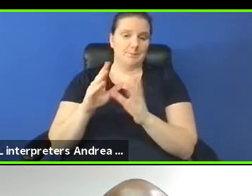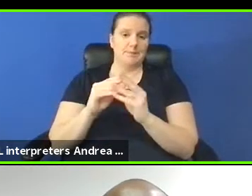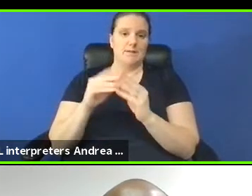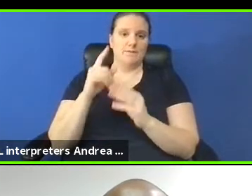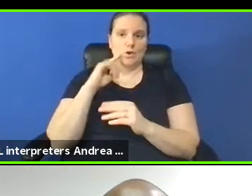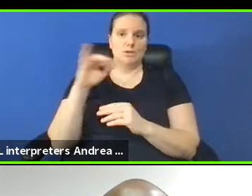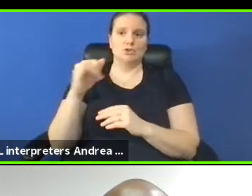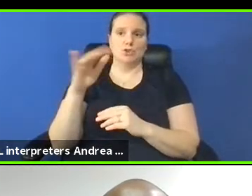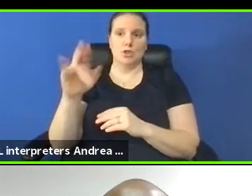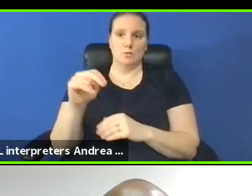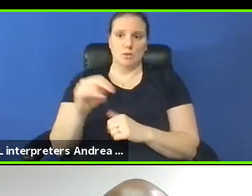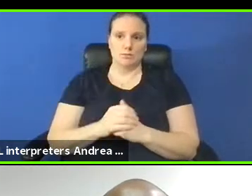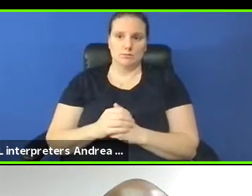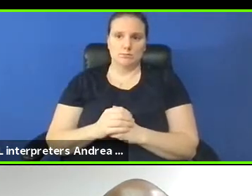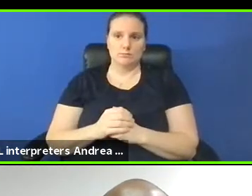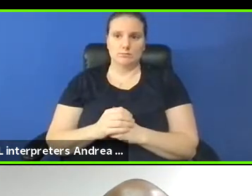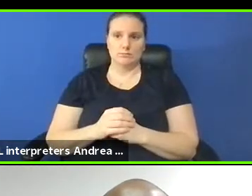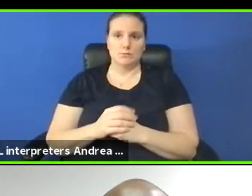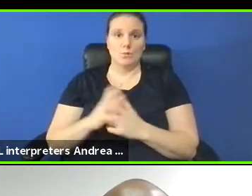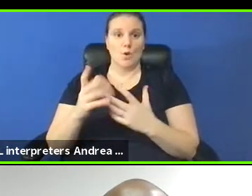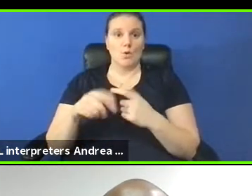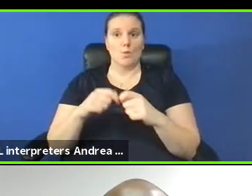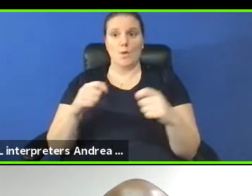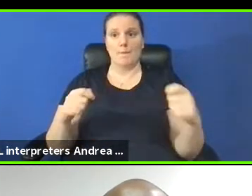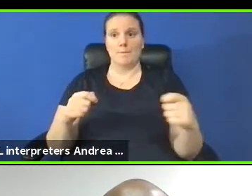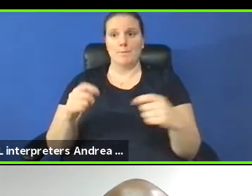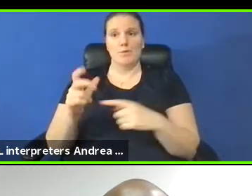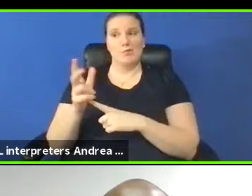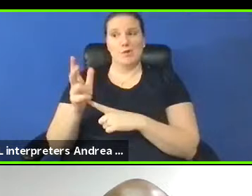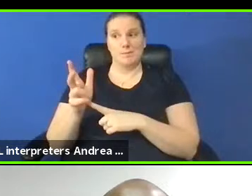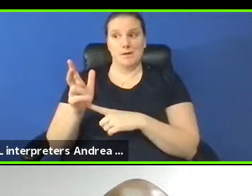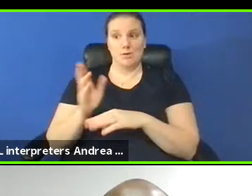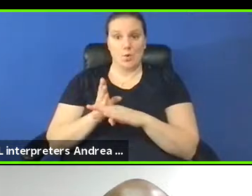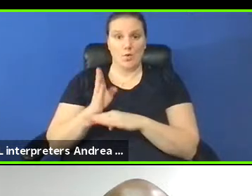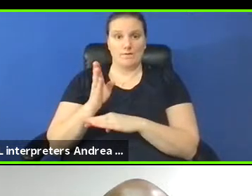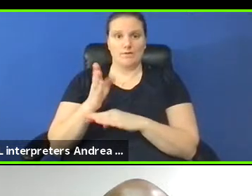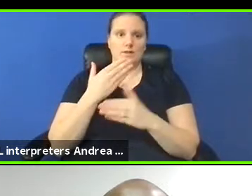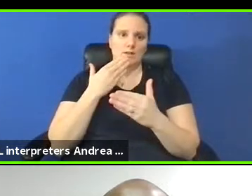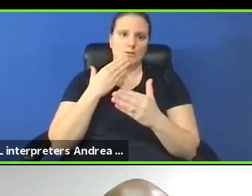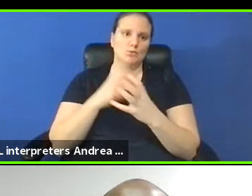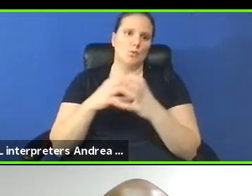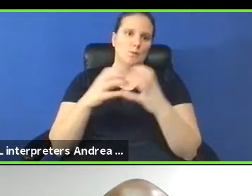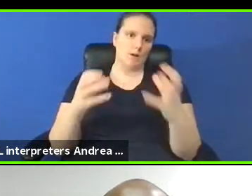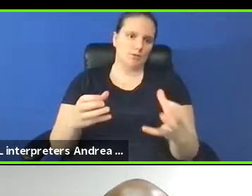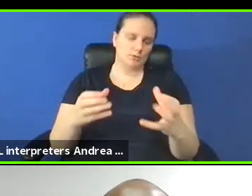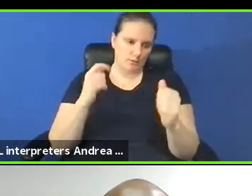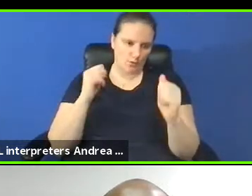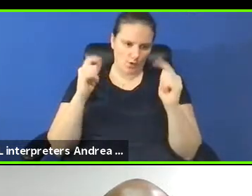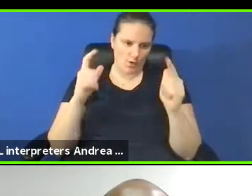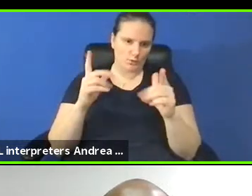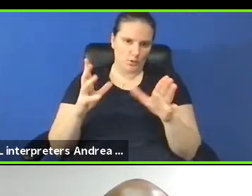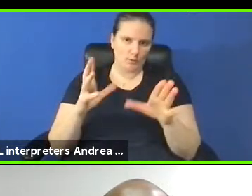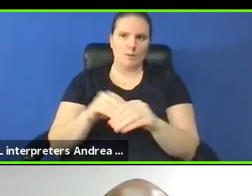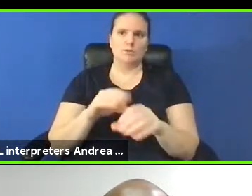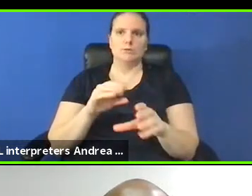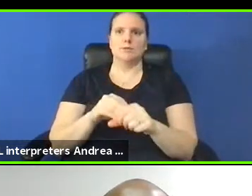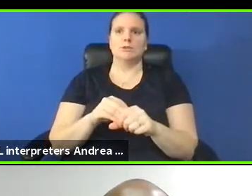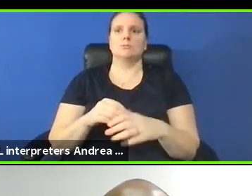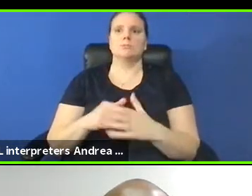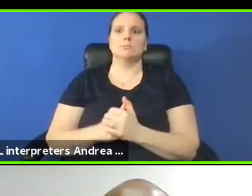for January. So I want to wrap up. We're 3 minutes over. Thank you very much for all of your